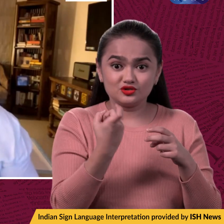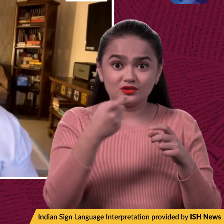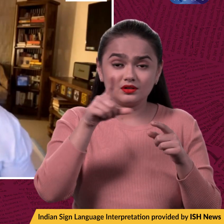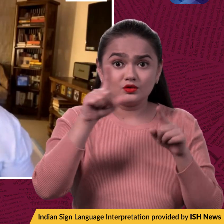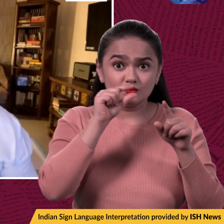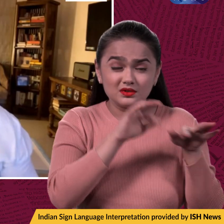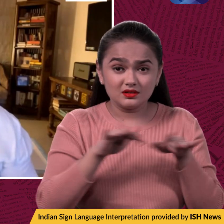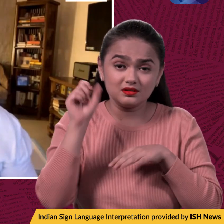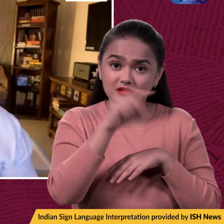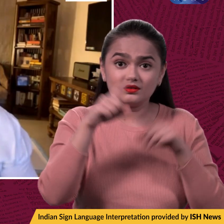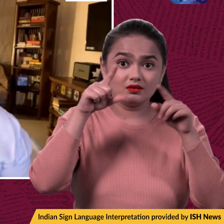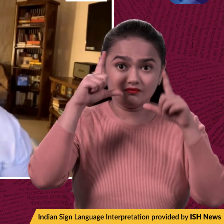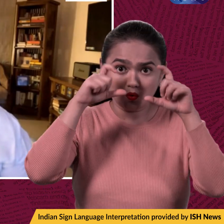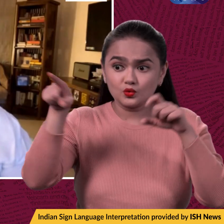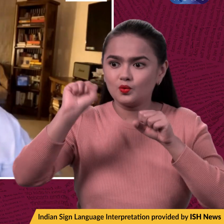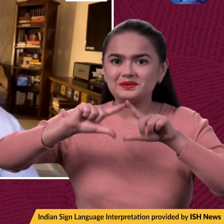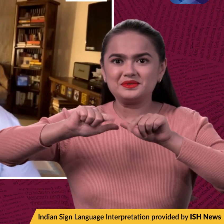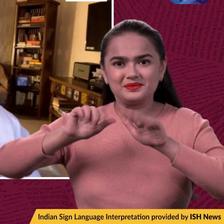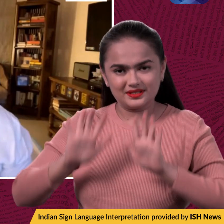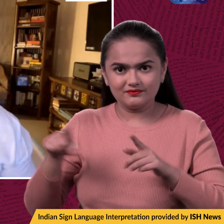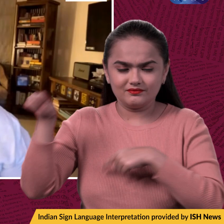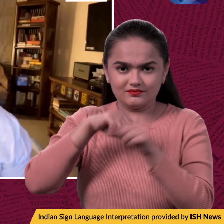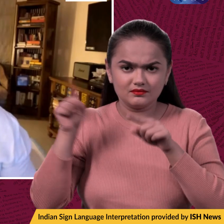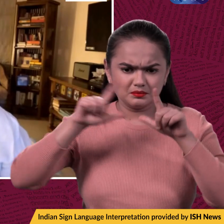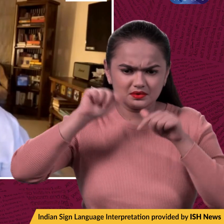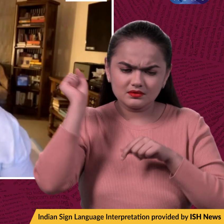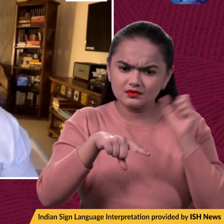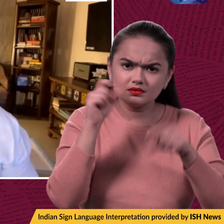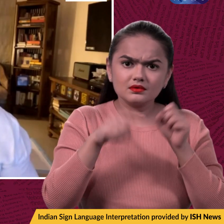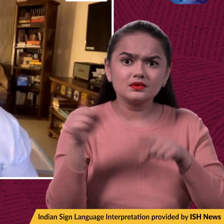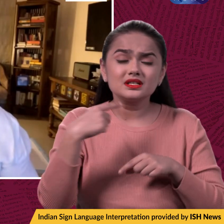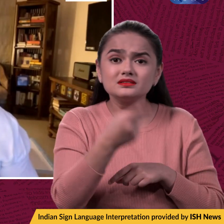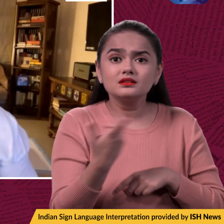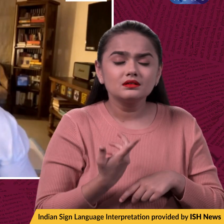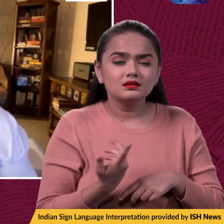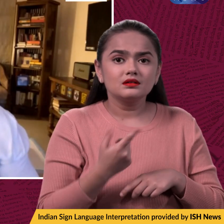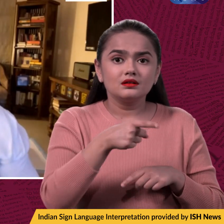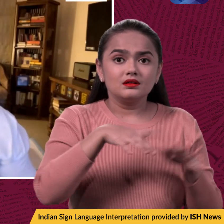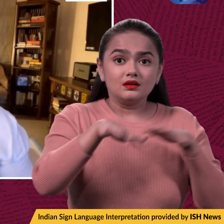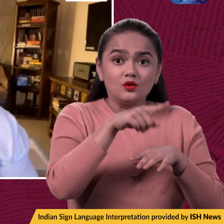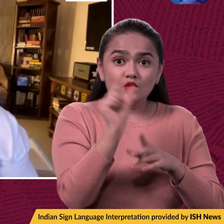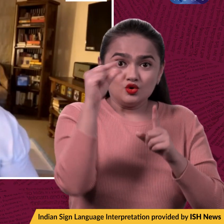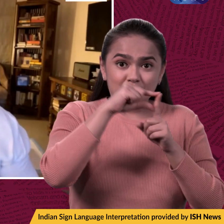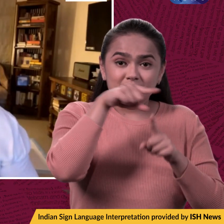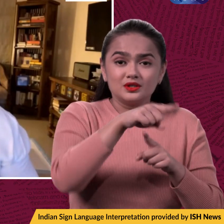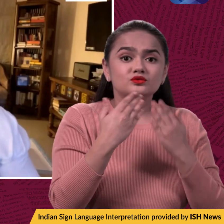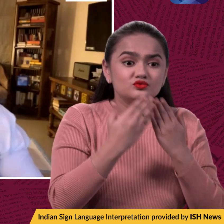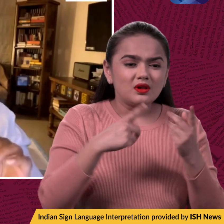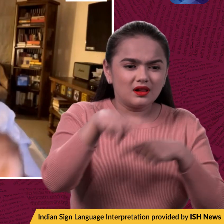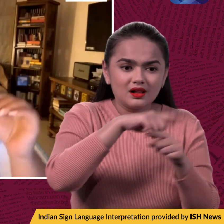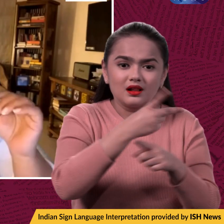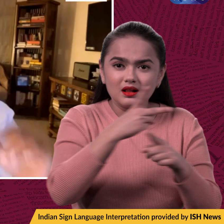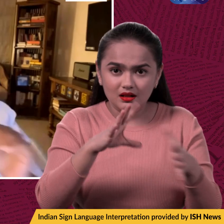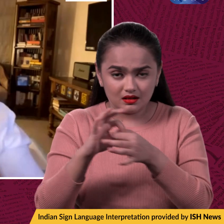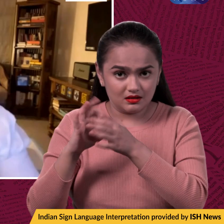leader Jayant Chaudhary tweeted photos of a meeting today, raising speculations of whether they will form an alliance ahead of the Uttar Pradesh polls. Now,